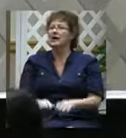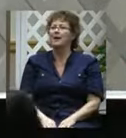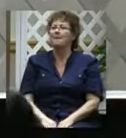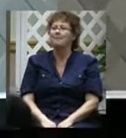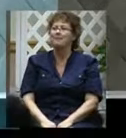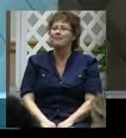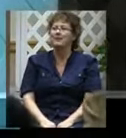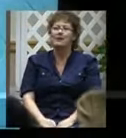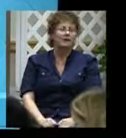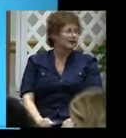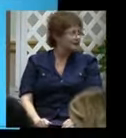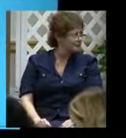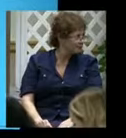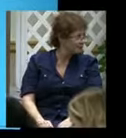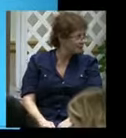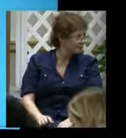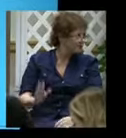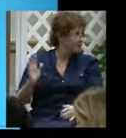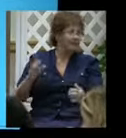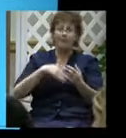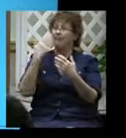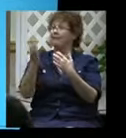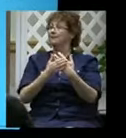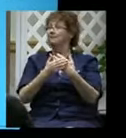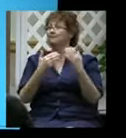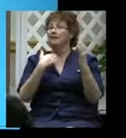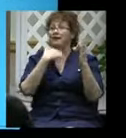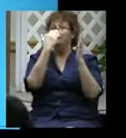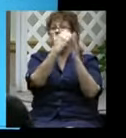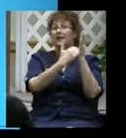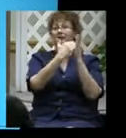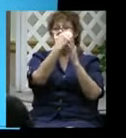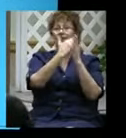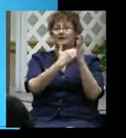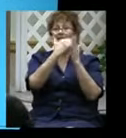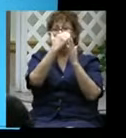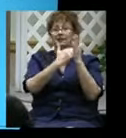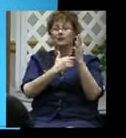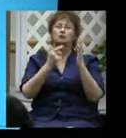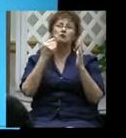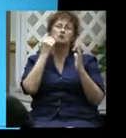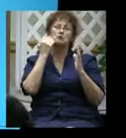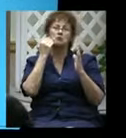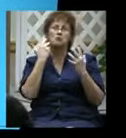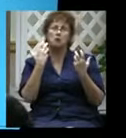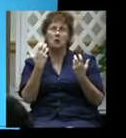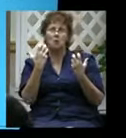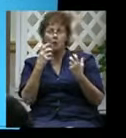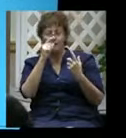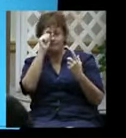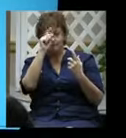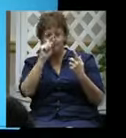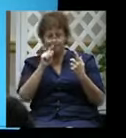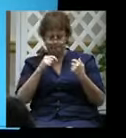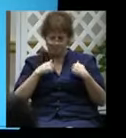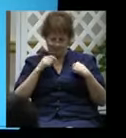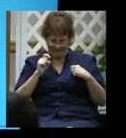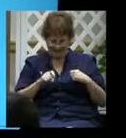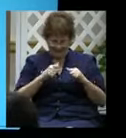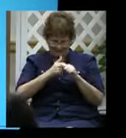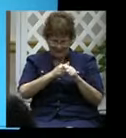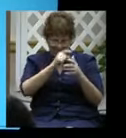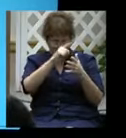Okay. So the next thing is, once you have this list, right, and you know what you want to get to and what you have to do, the other thing you want to